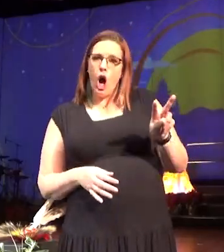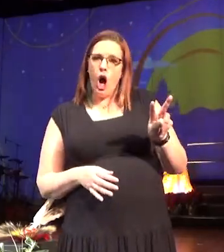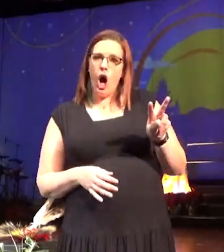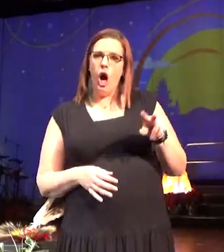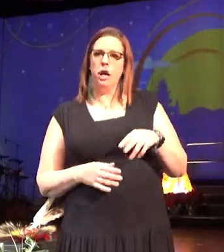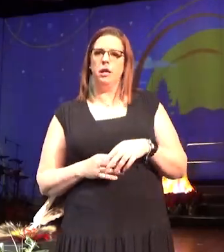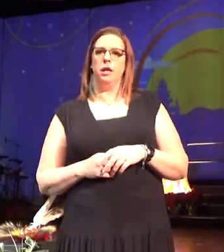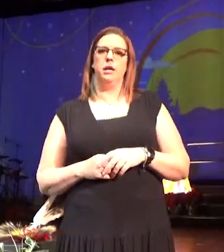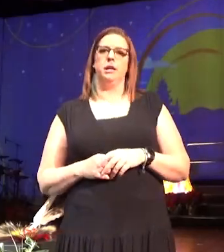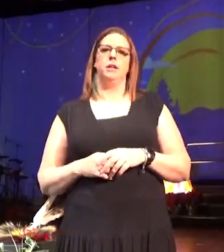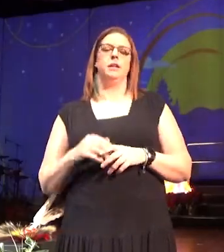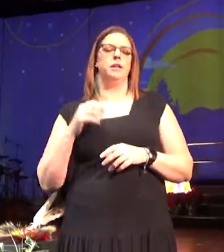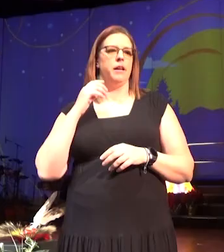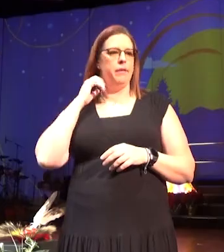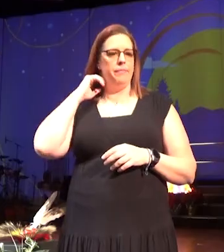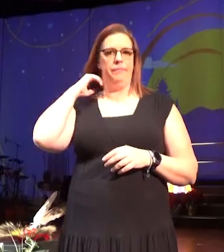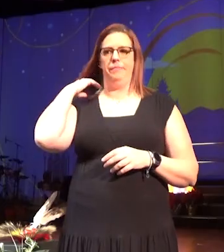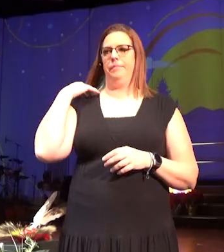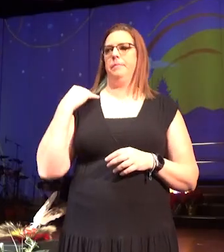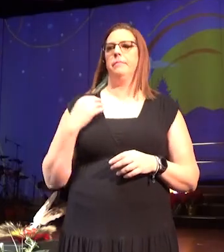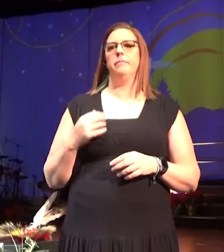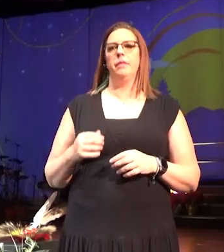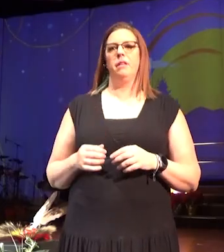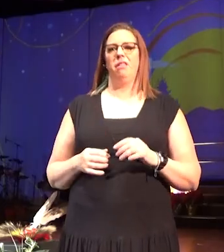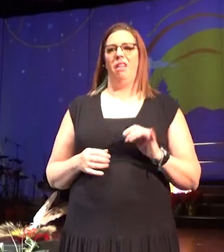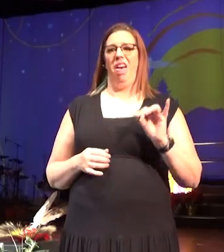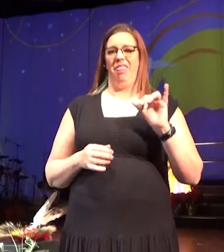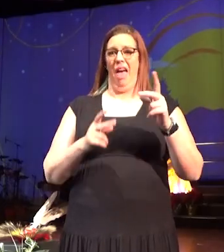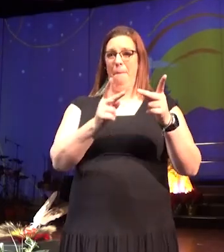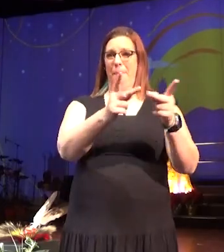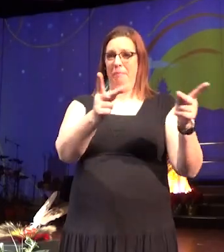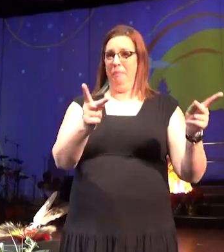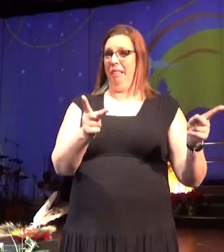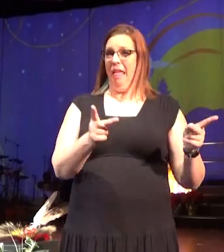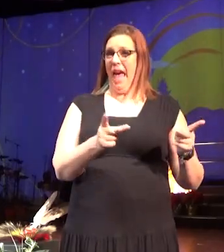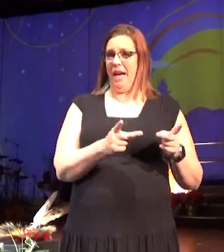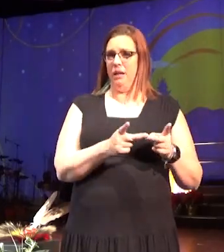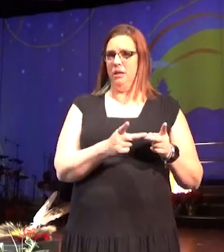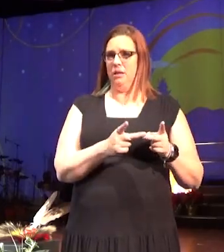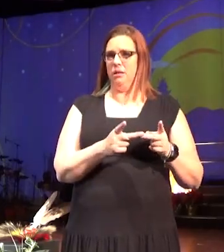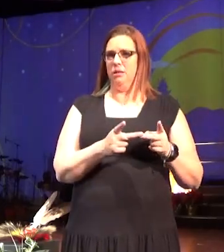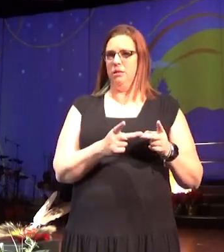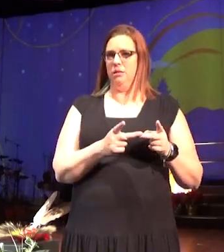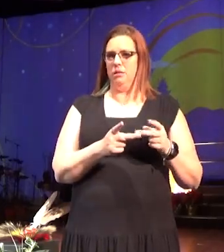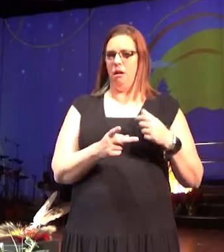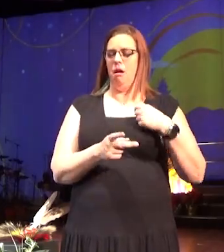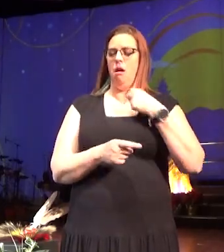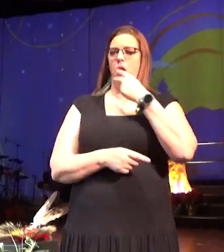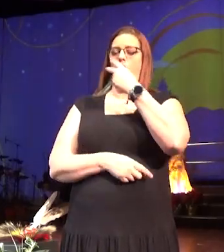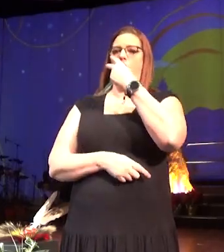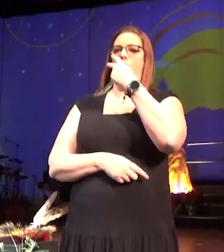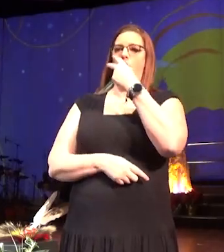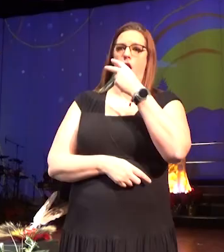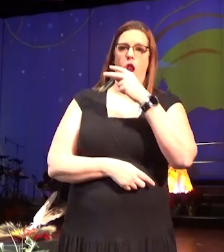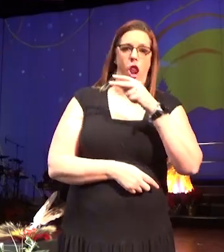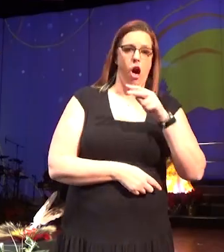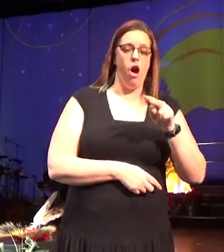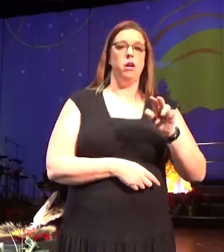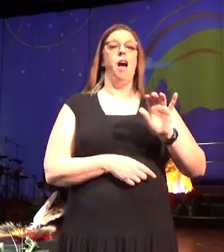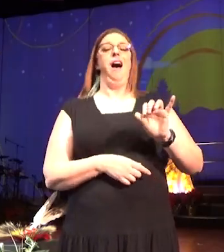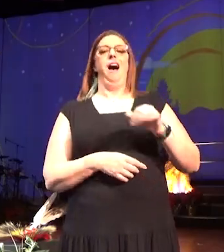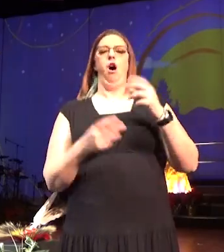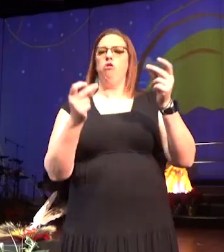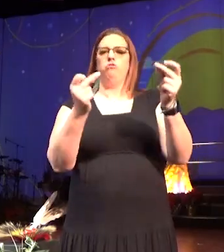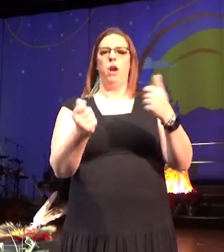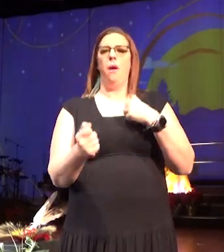And he showed me a place. He said, look. And right away I knew that was the Lakota Way